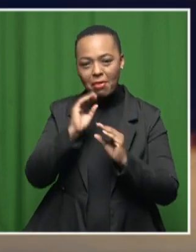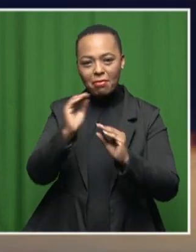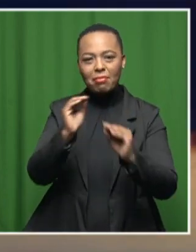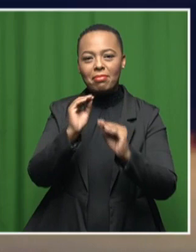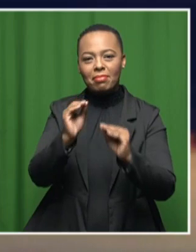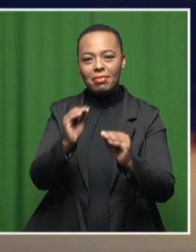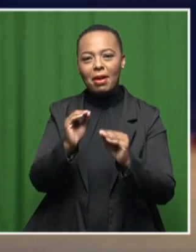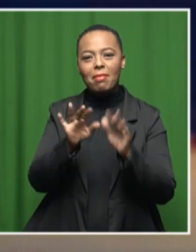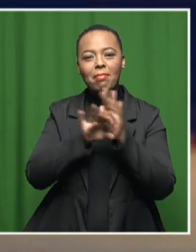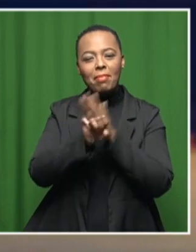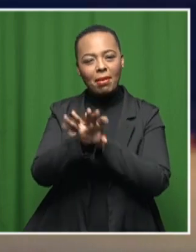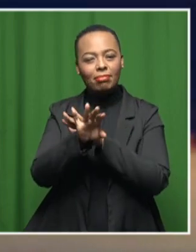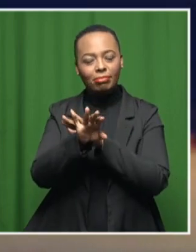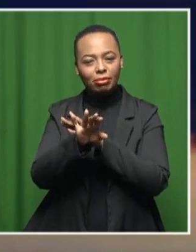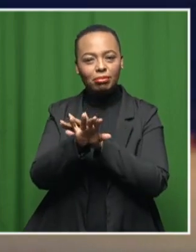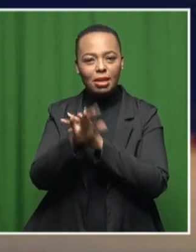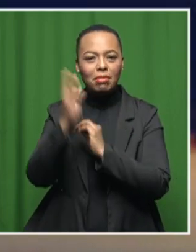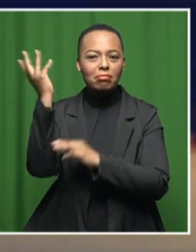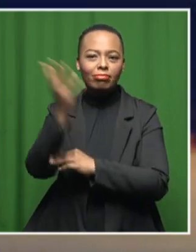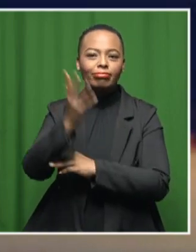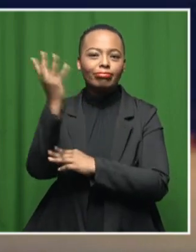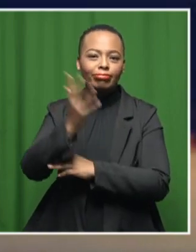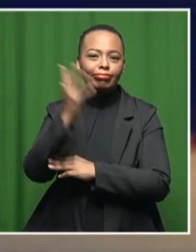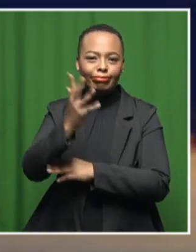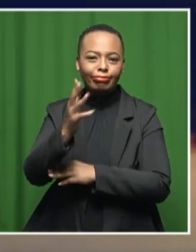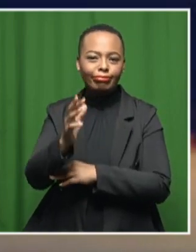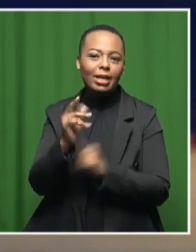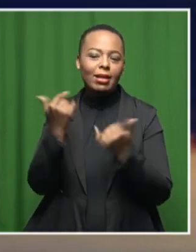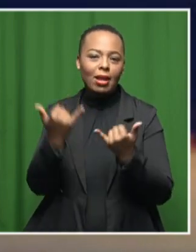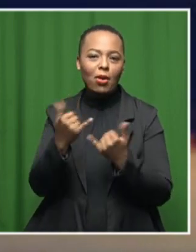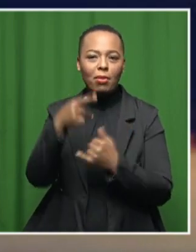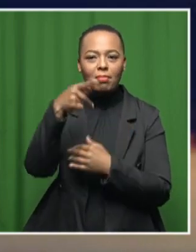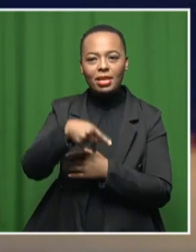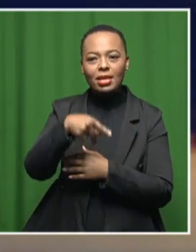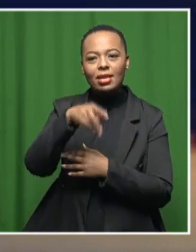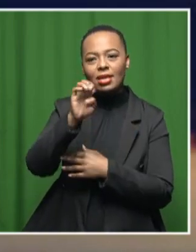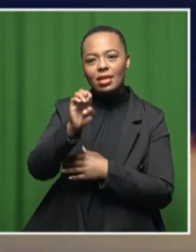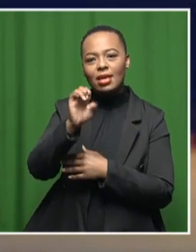author, international keynote speaker, and one of only 2 certified PEI human lie detectors